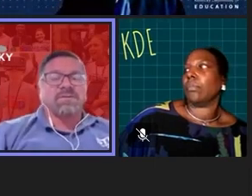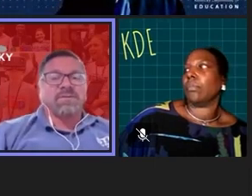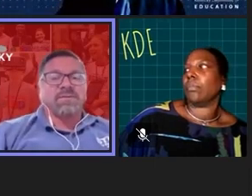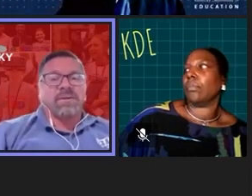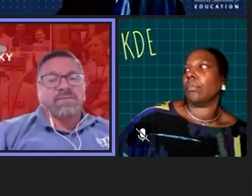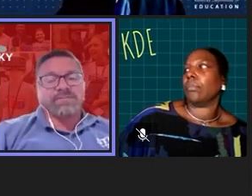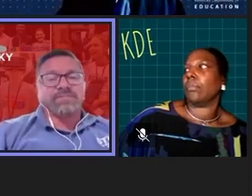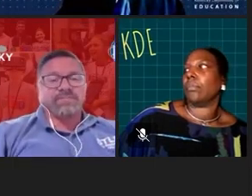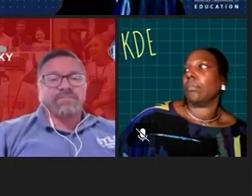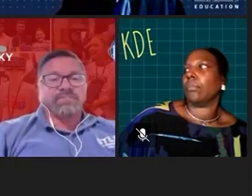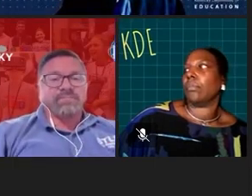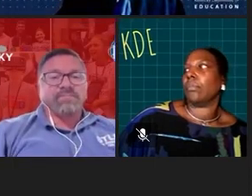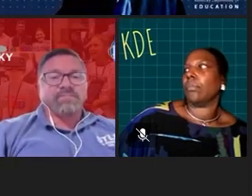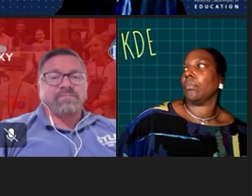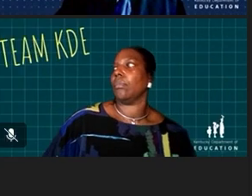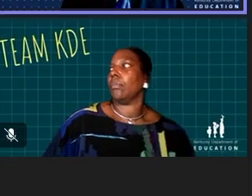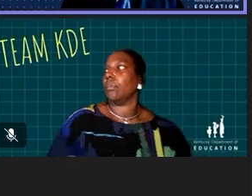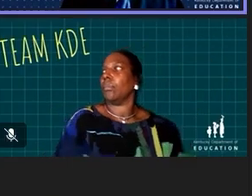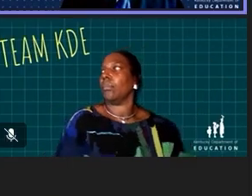cost-effective solution for you. So.